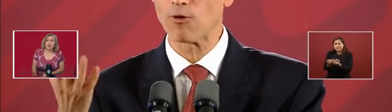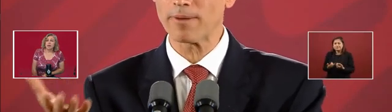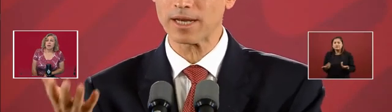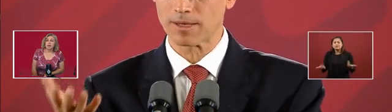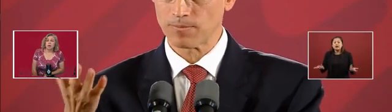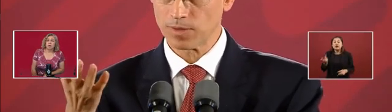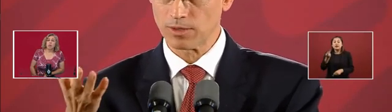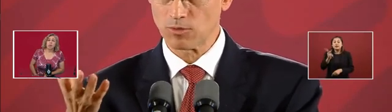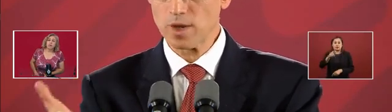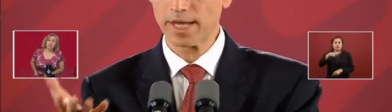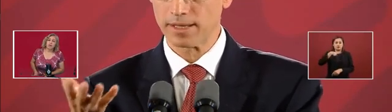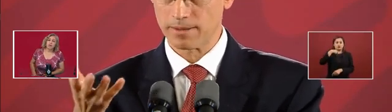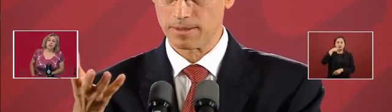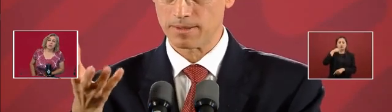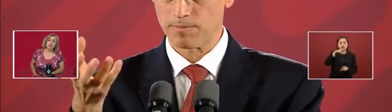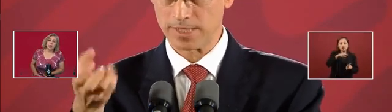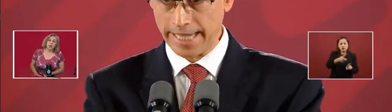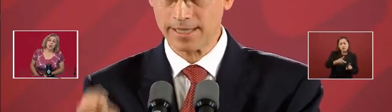information.